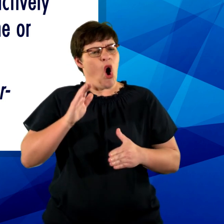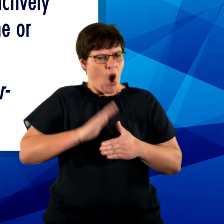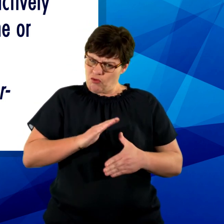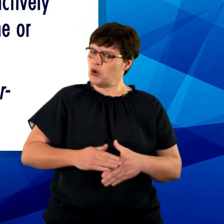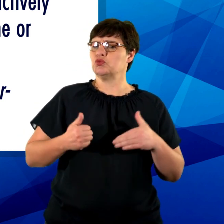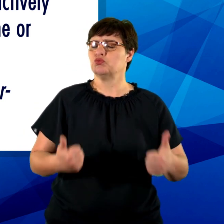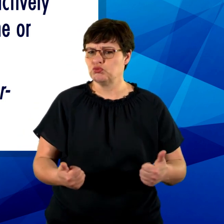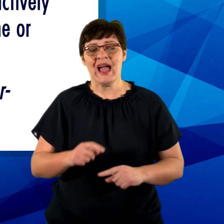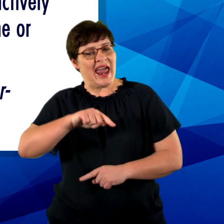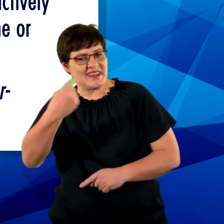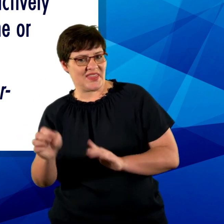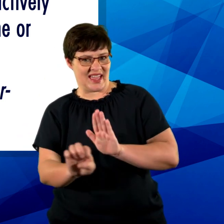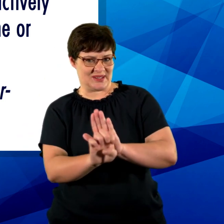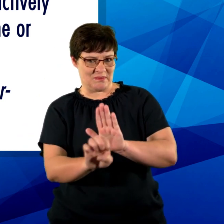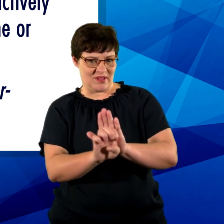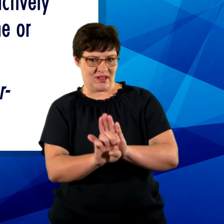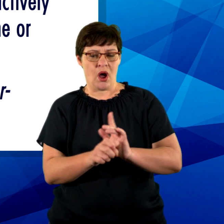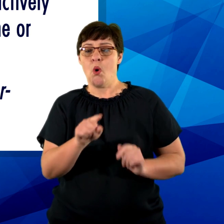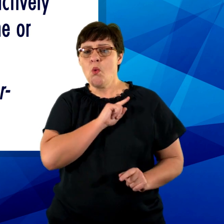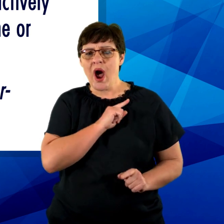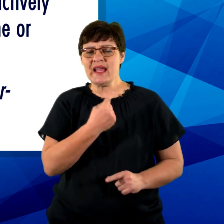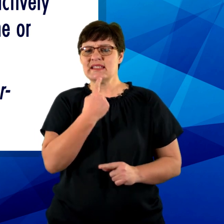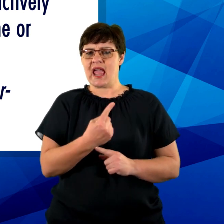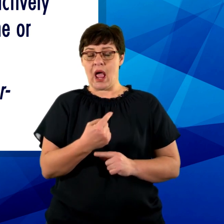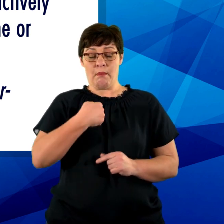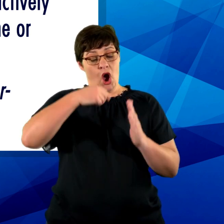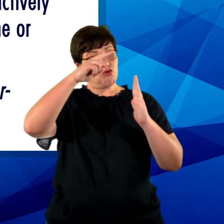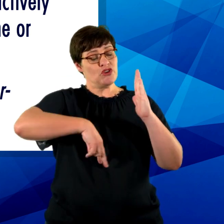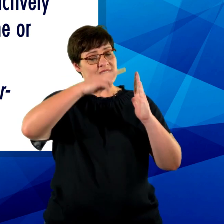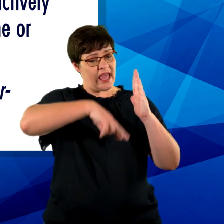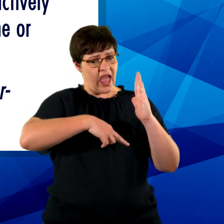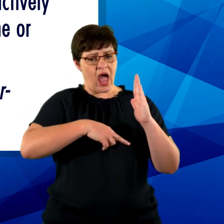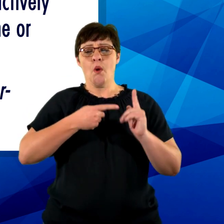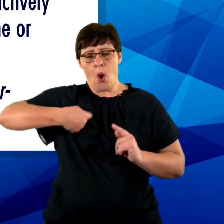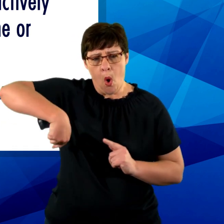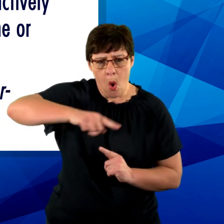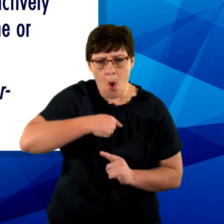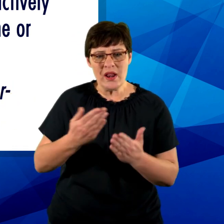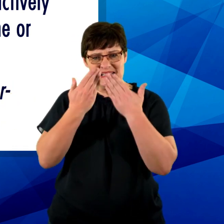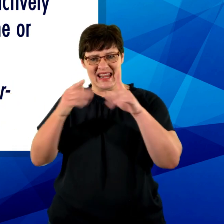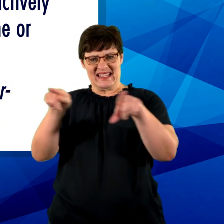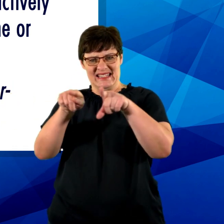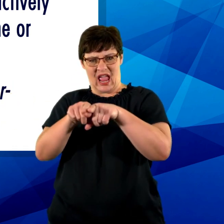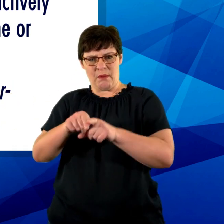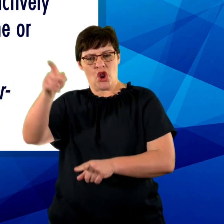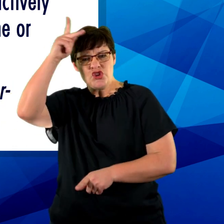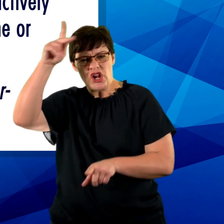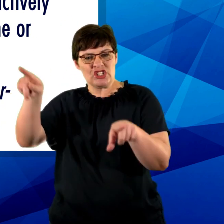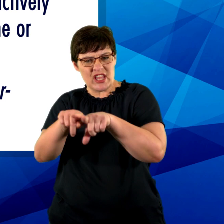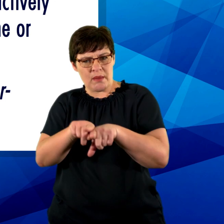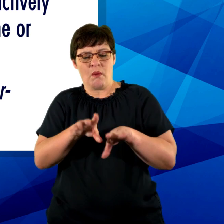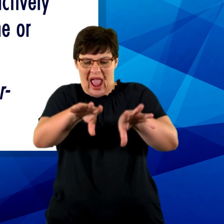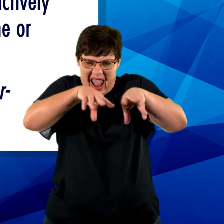course, is another example, as it implies that your reader, as part of a discourse community, will readily accept